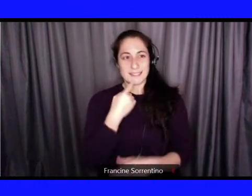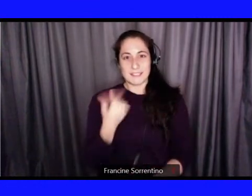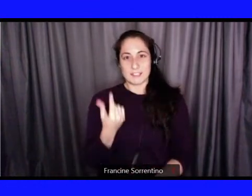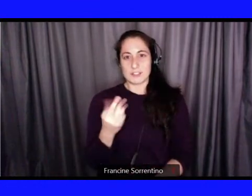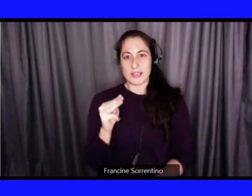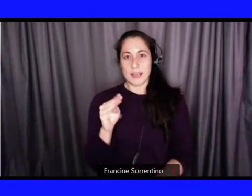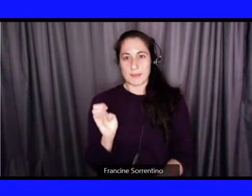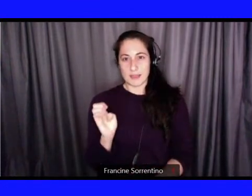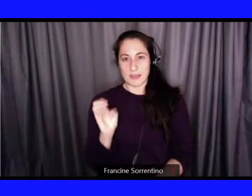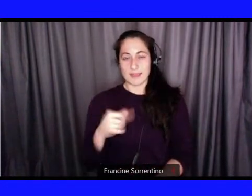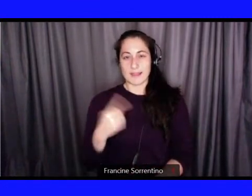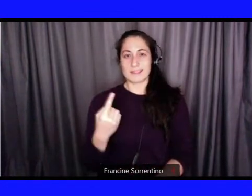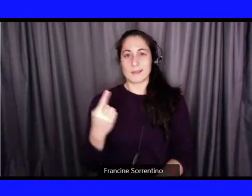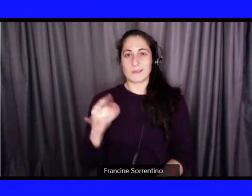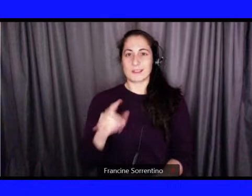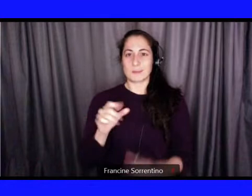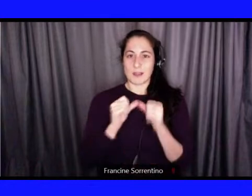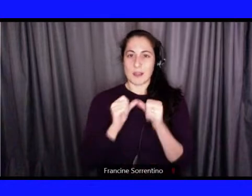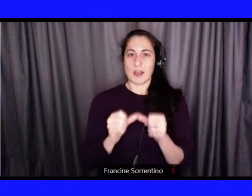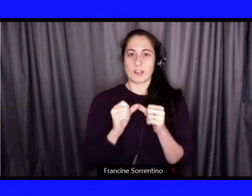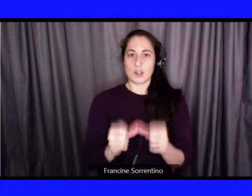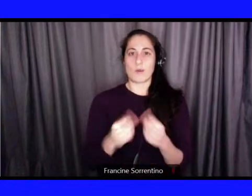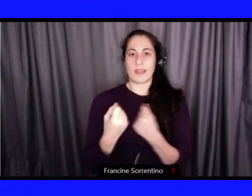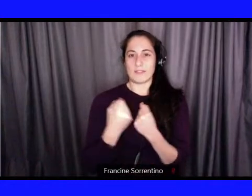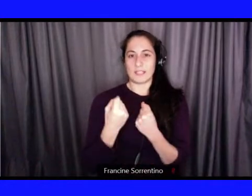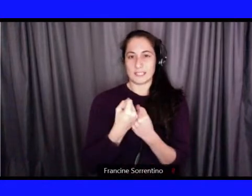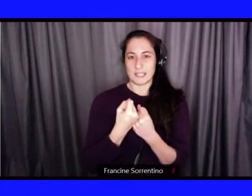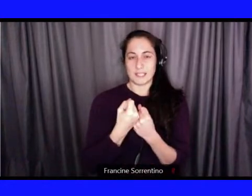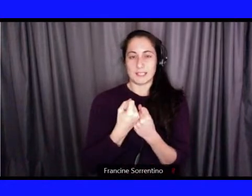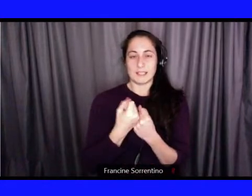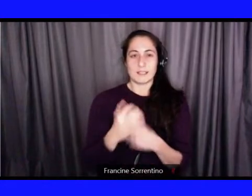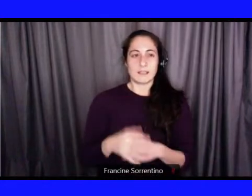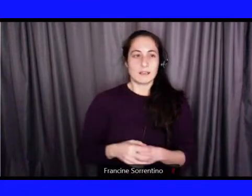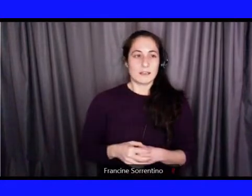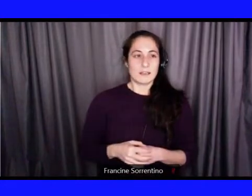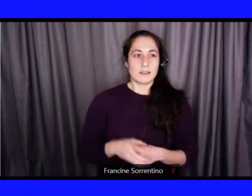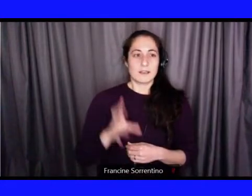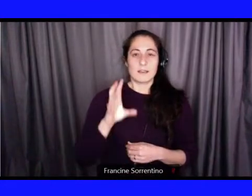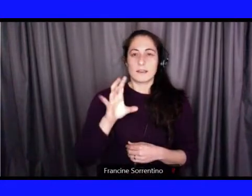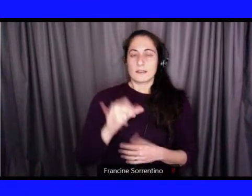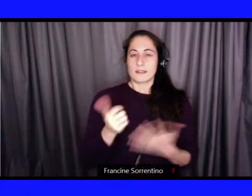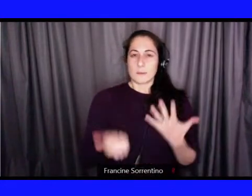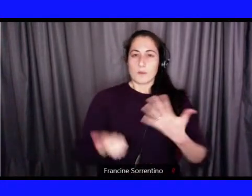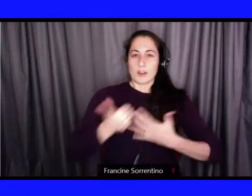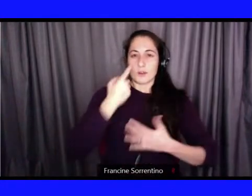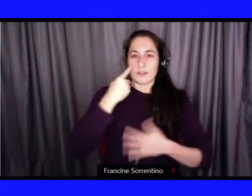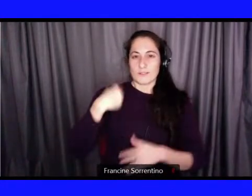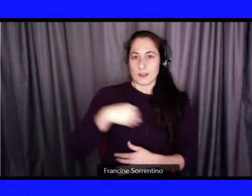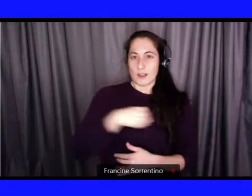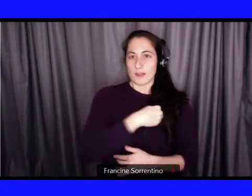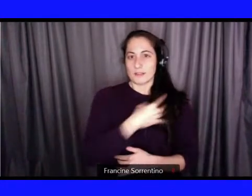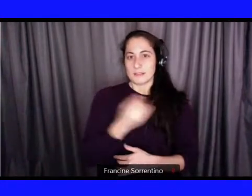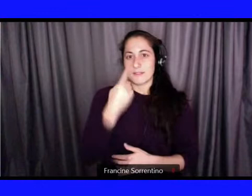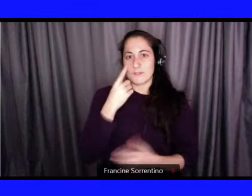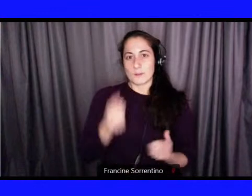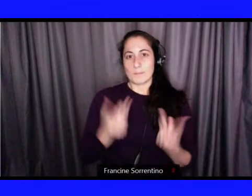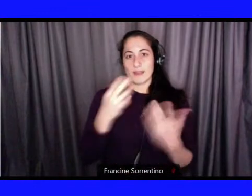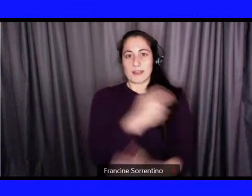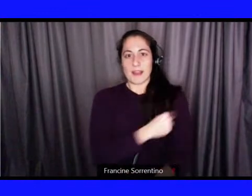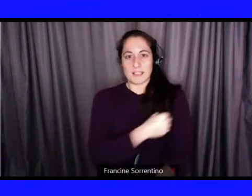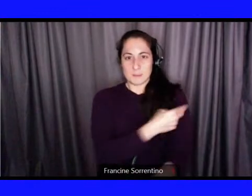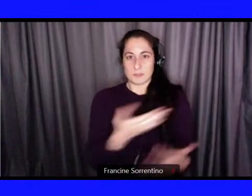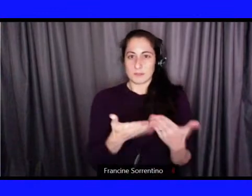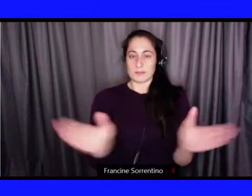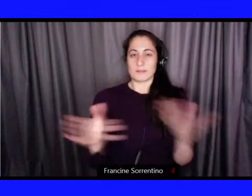not directly helpful to hospitals, are going to be helpful for the work we do and the patients we serve. There is supposed to be